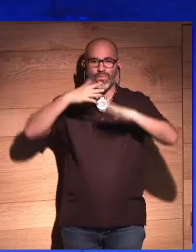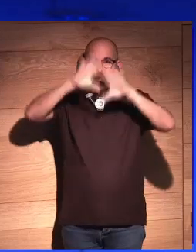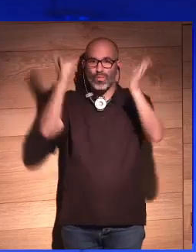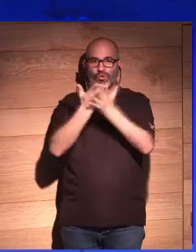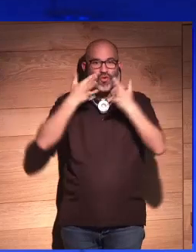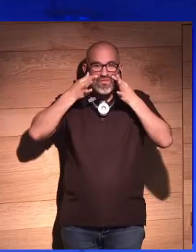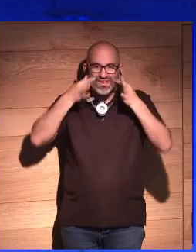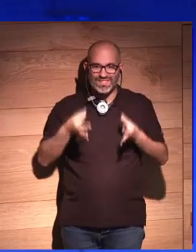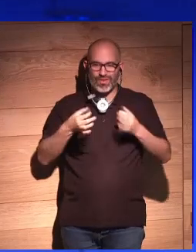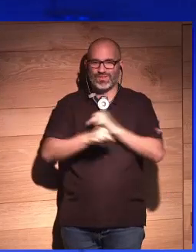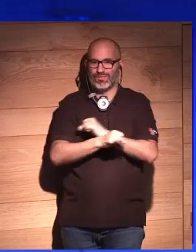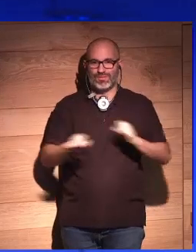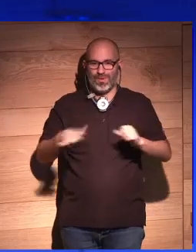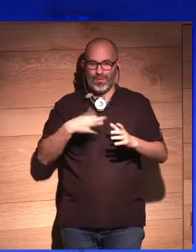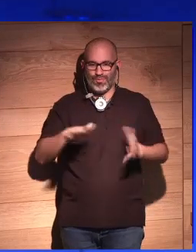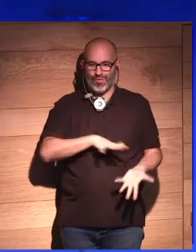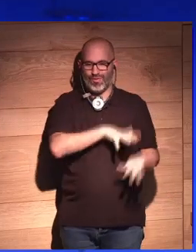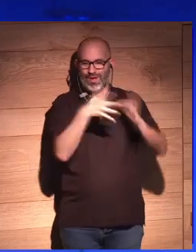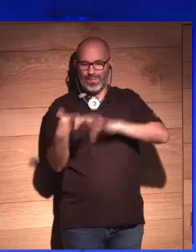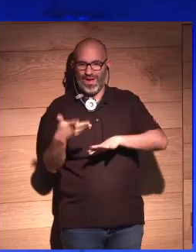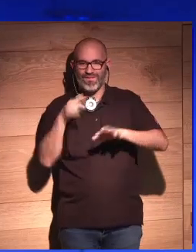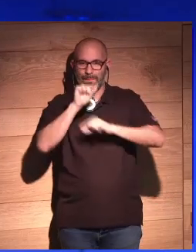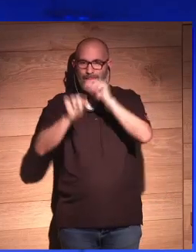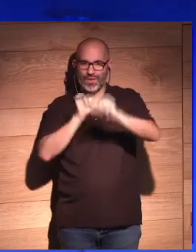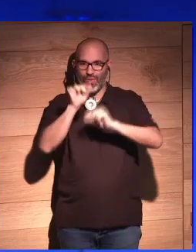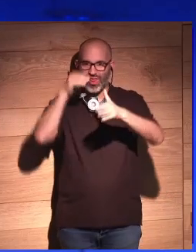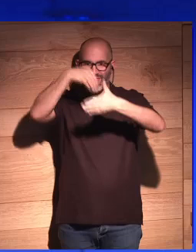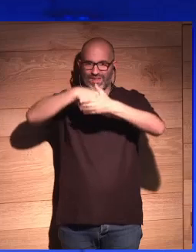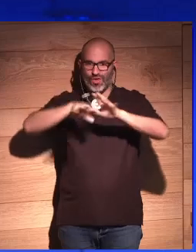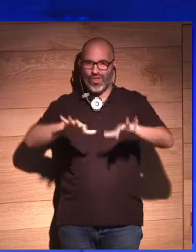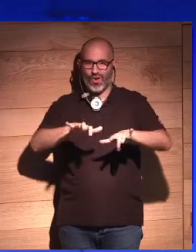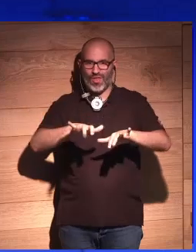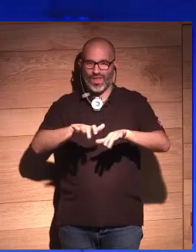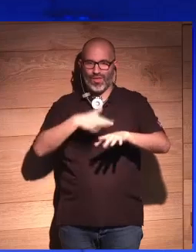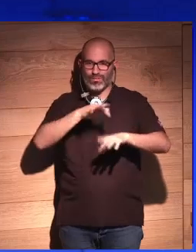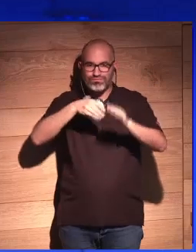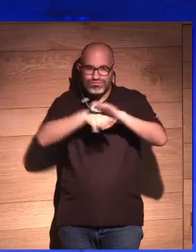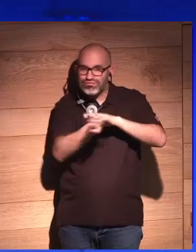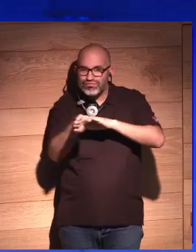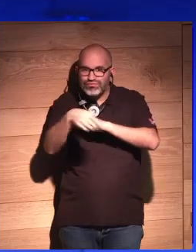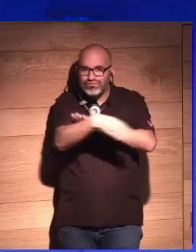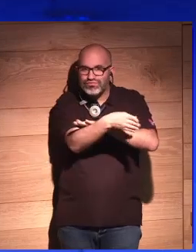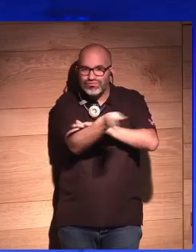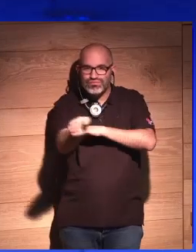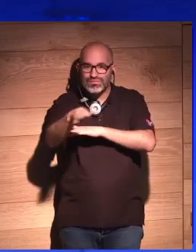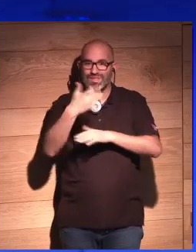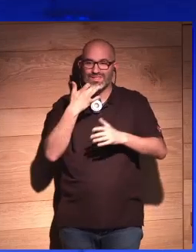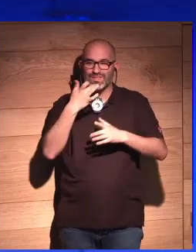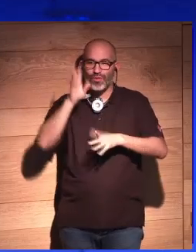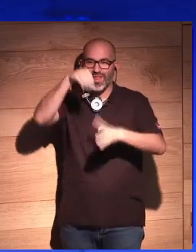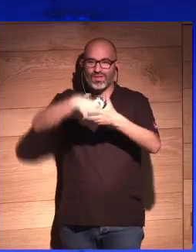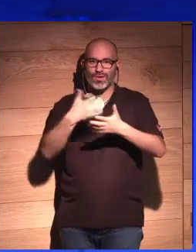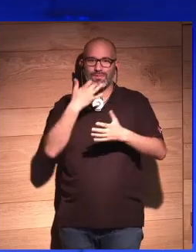once in the hands of a talented filmmaker, you can embody the feeling,